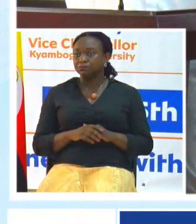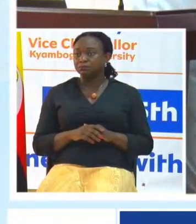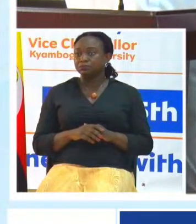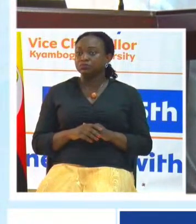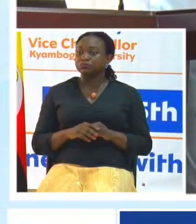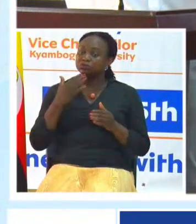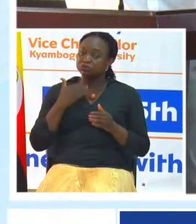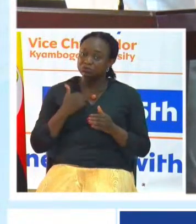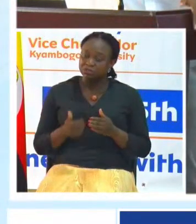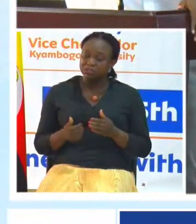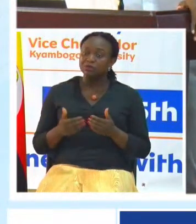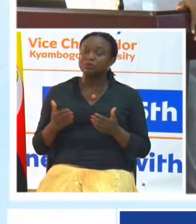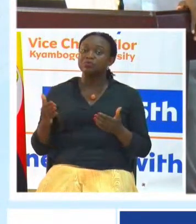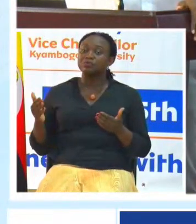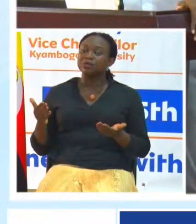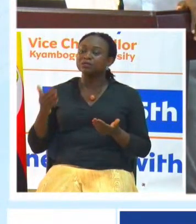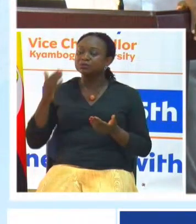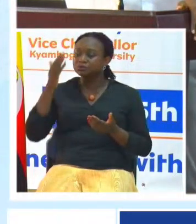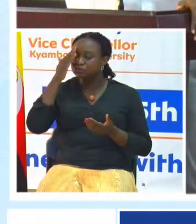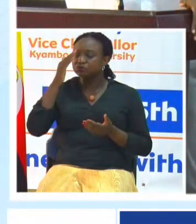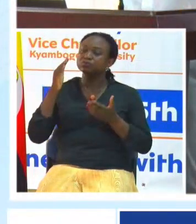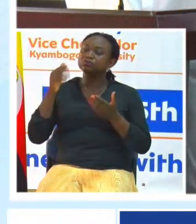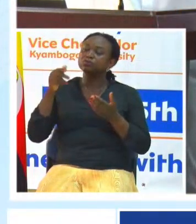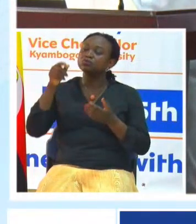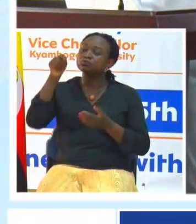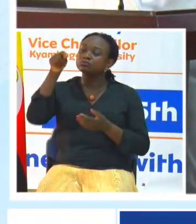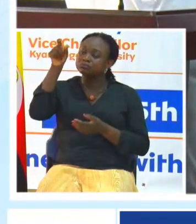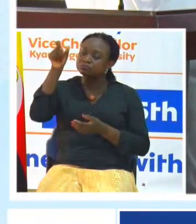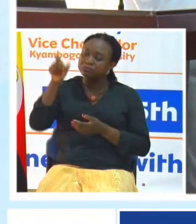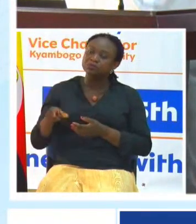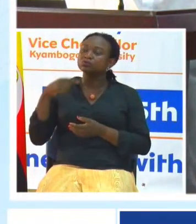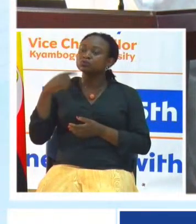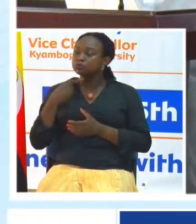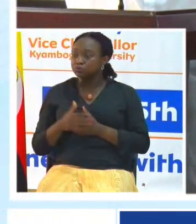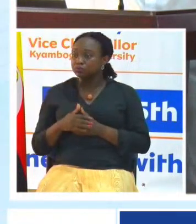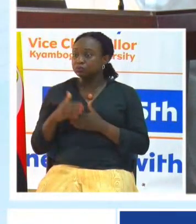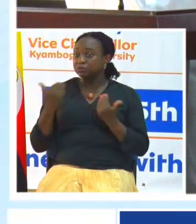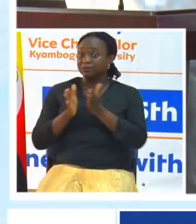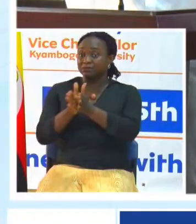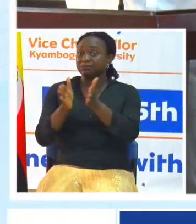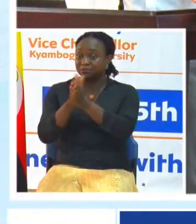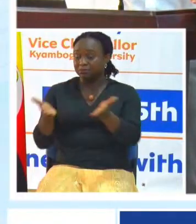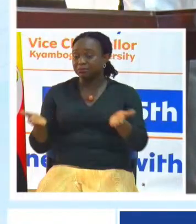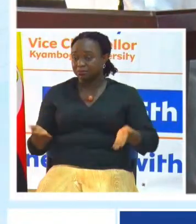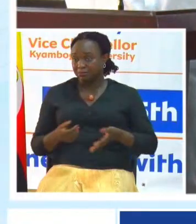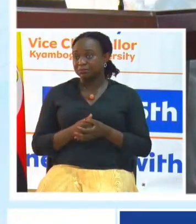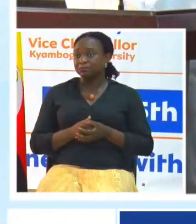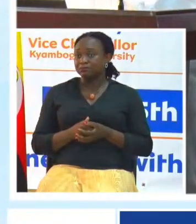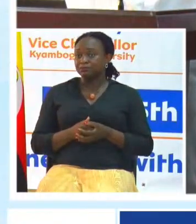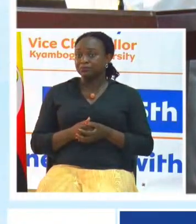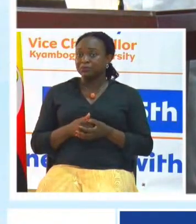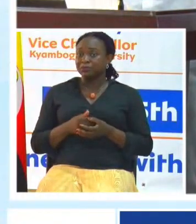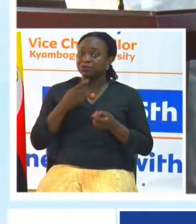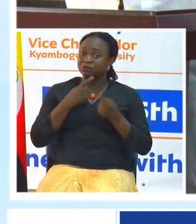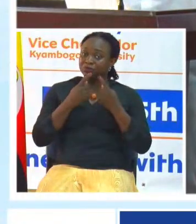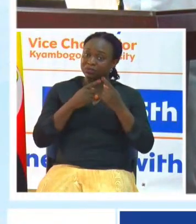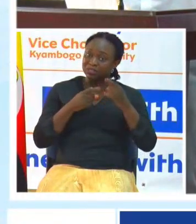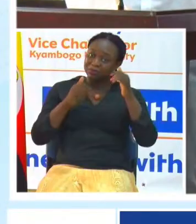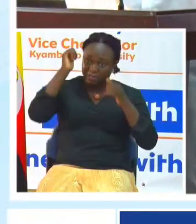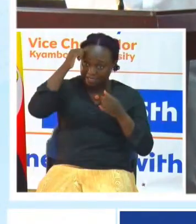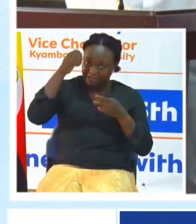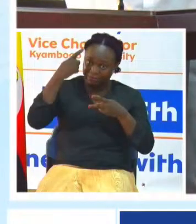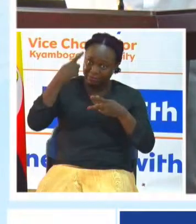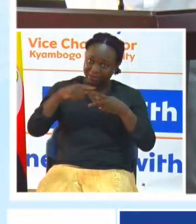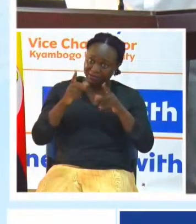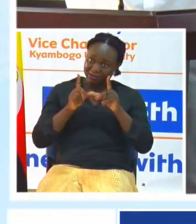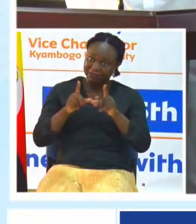they want a full package of who you are. That's why I'm now explaining to you the holistic review elements. I talked about academic